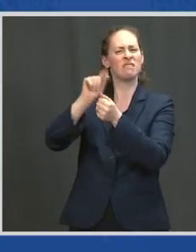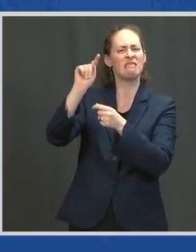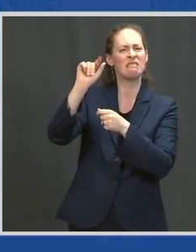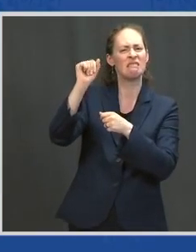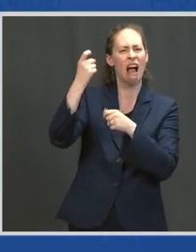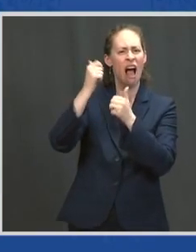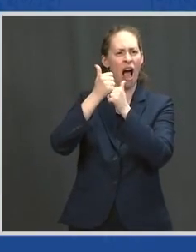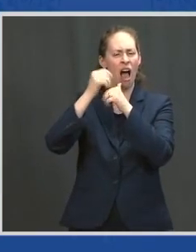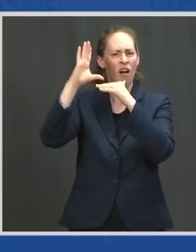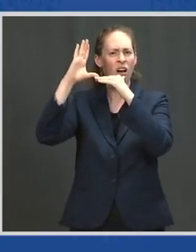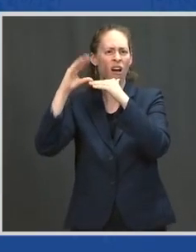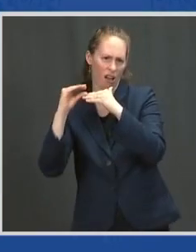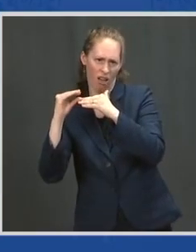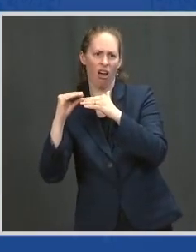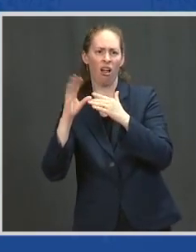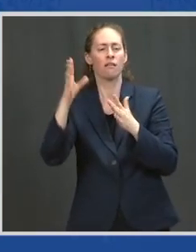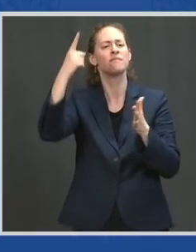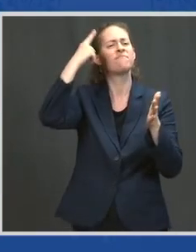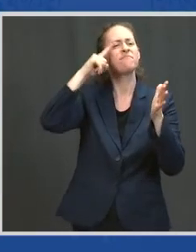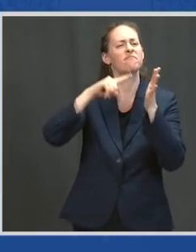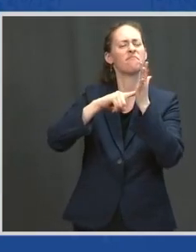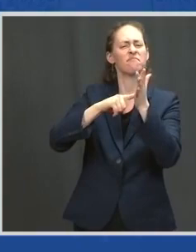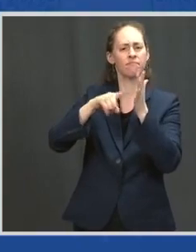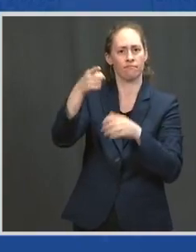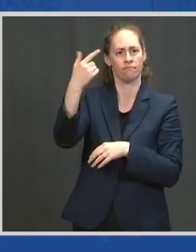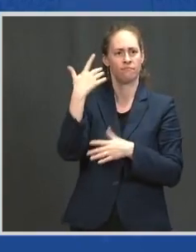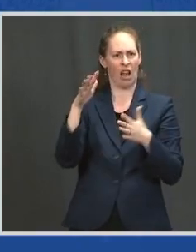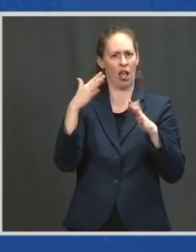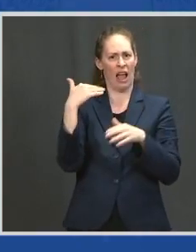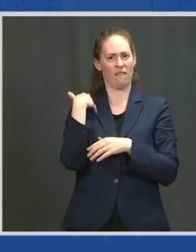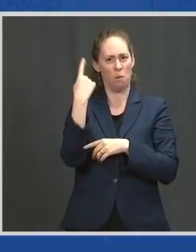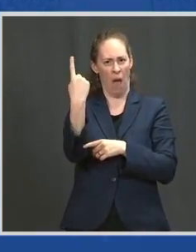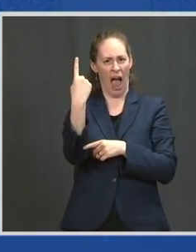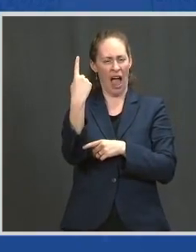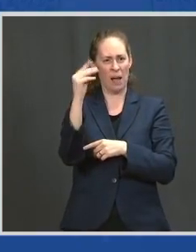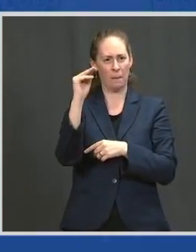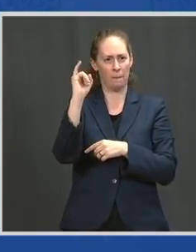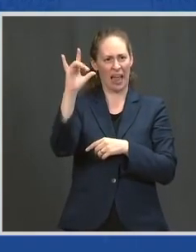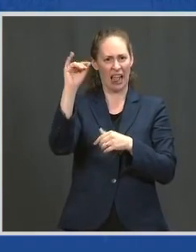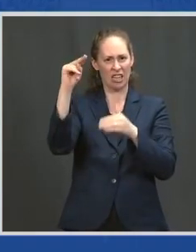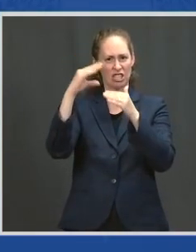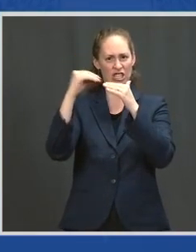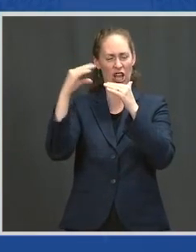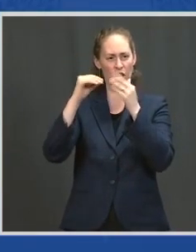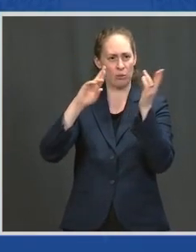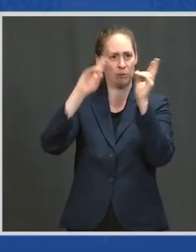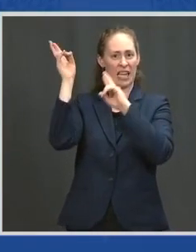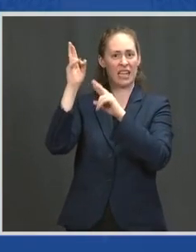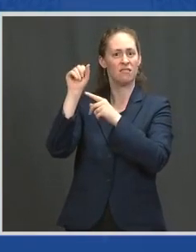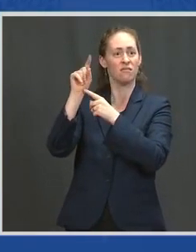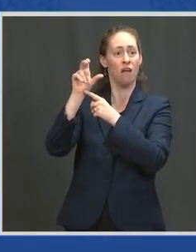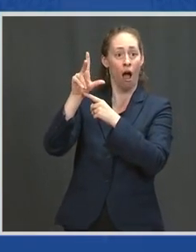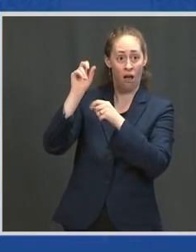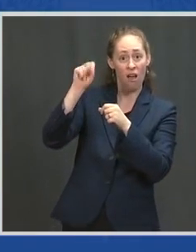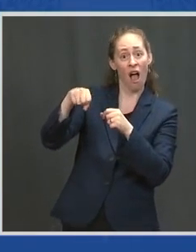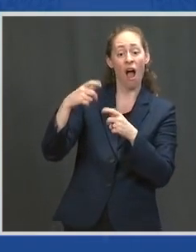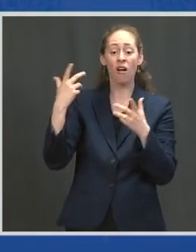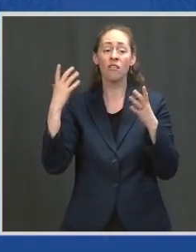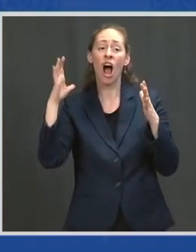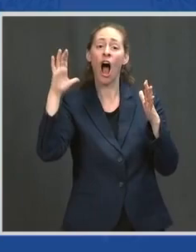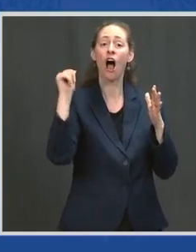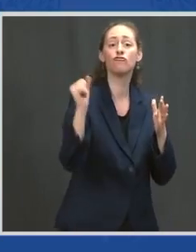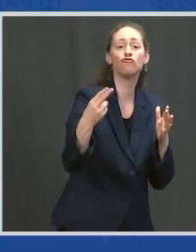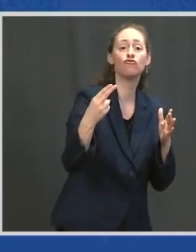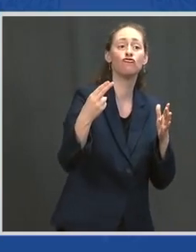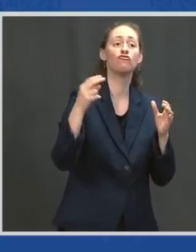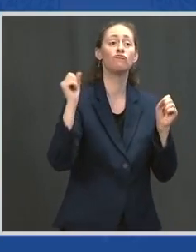million in stock that I bought and it made $1 million, and I was going to cash it in, I'd have to pay capital gain on that $1